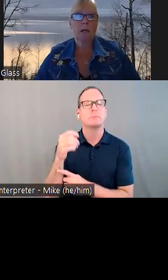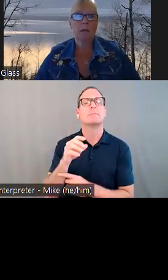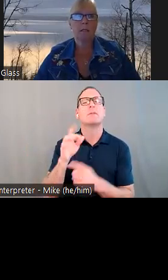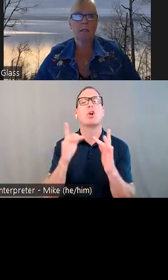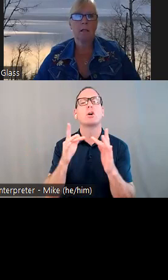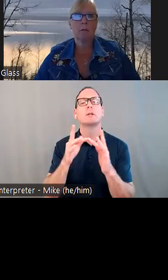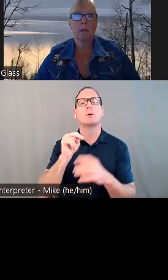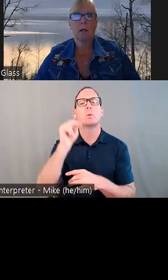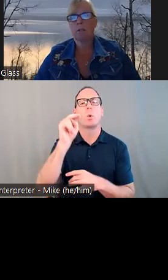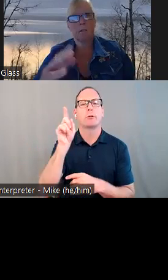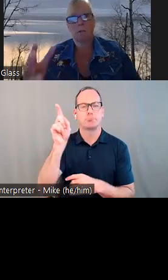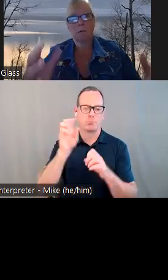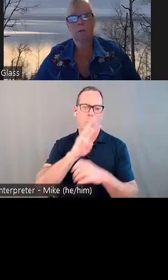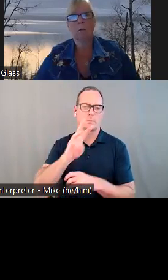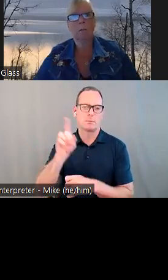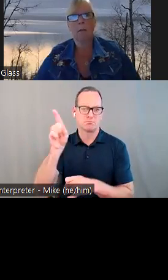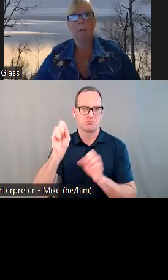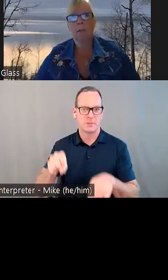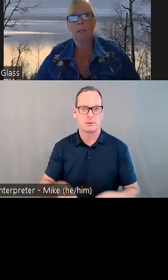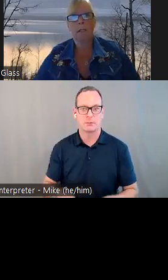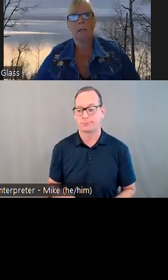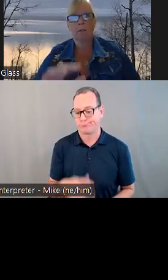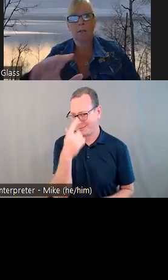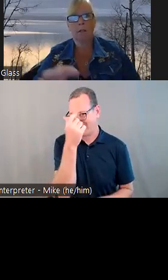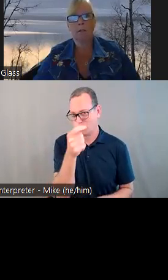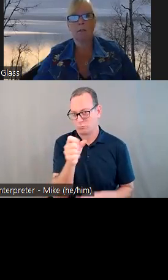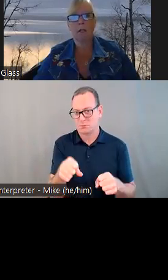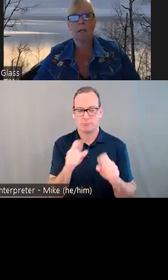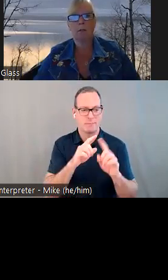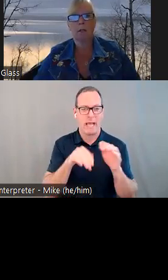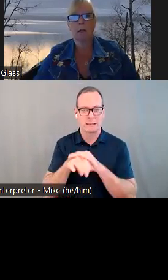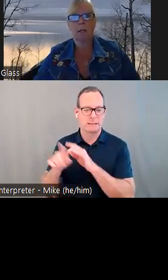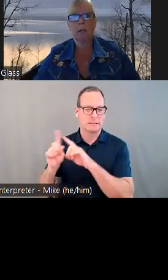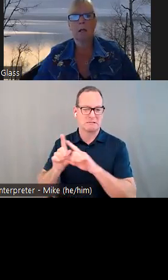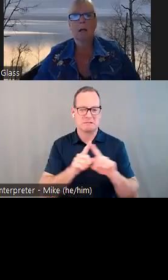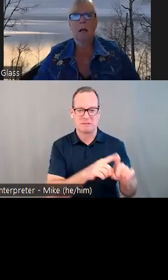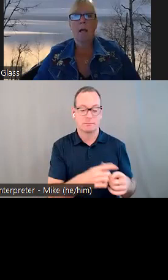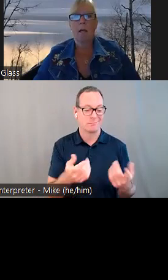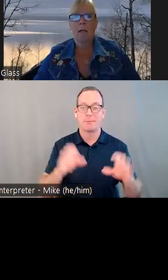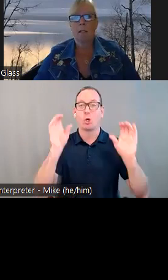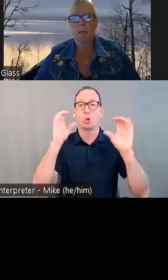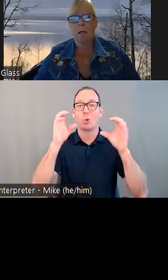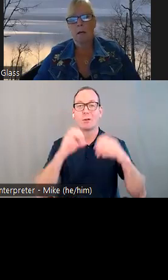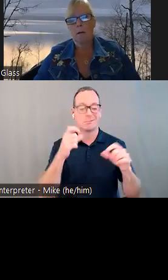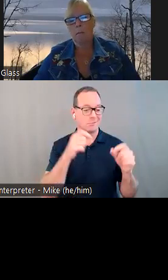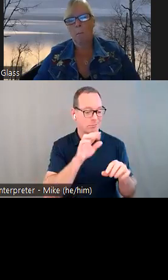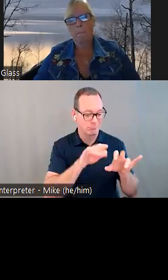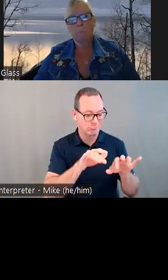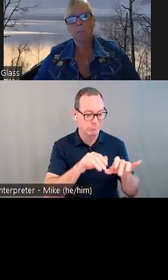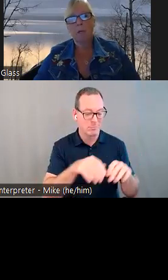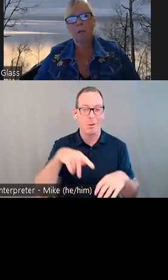you can access that. You can actually just Google pop-up PD and it should take you to the link. And